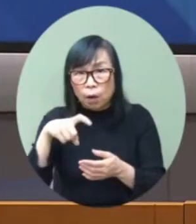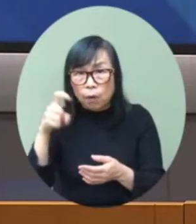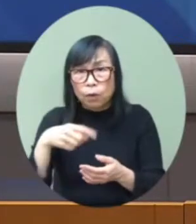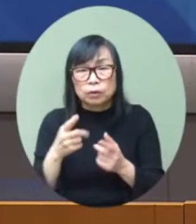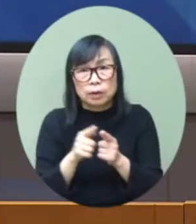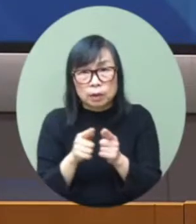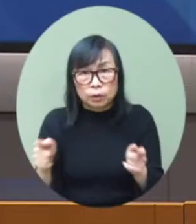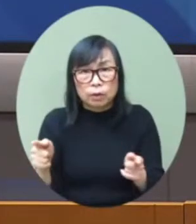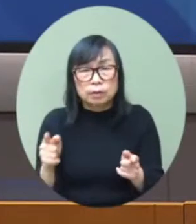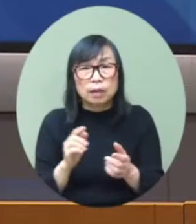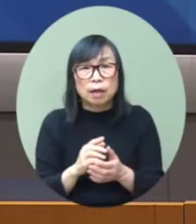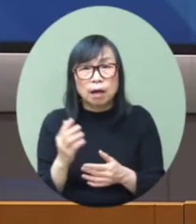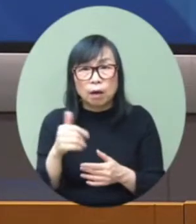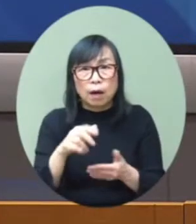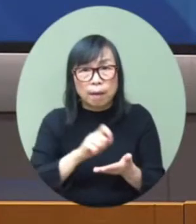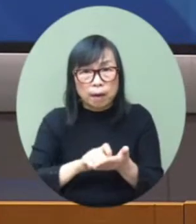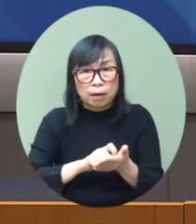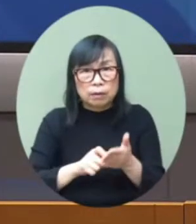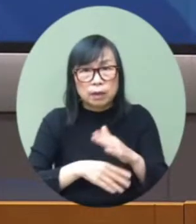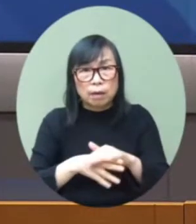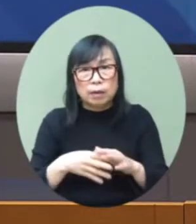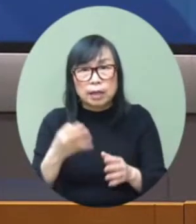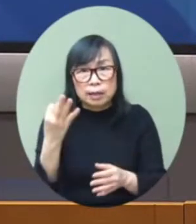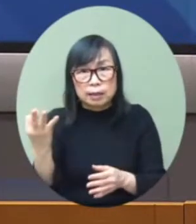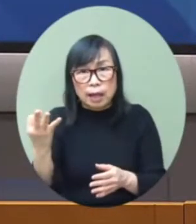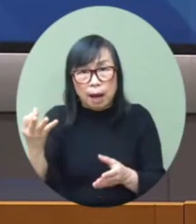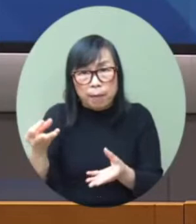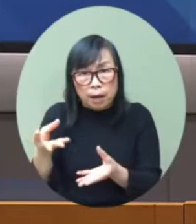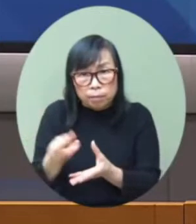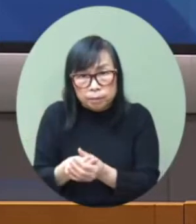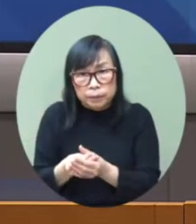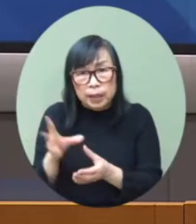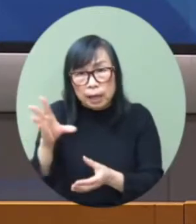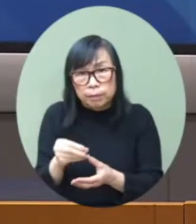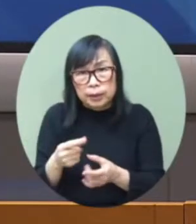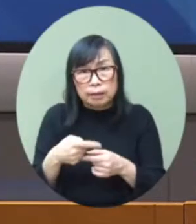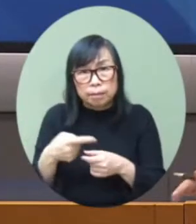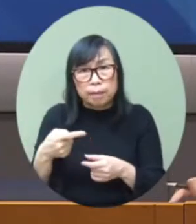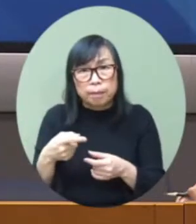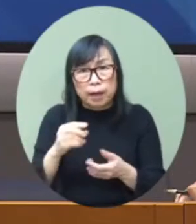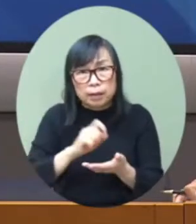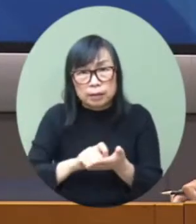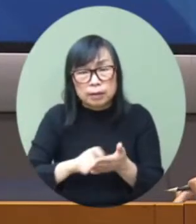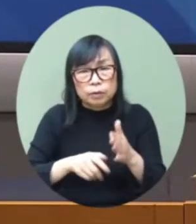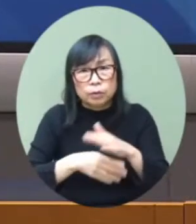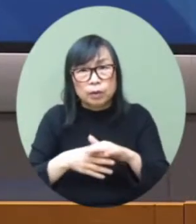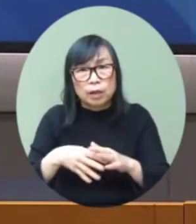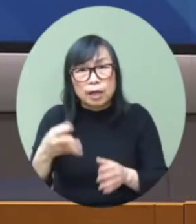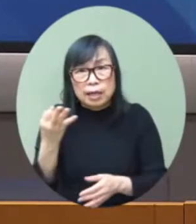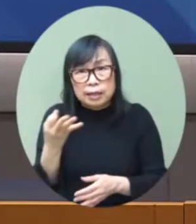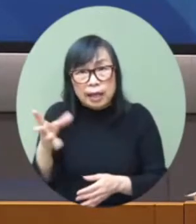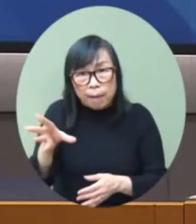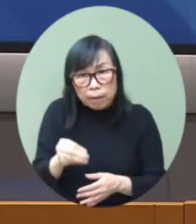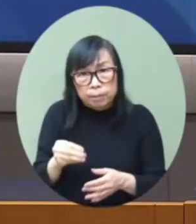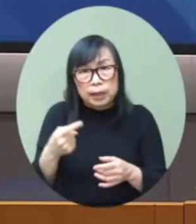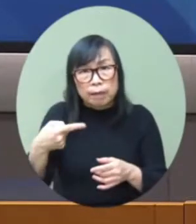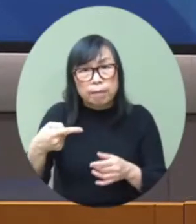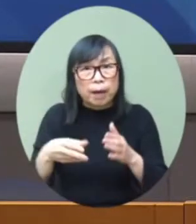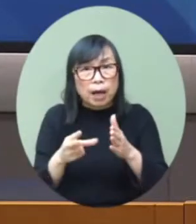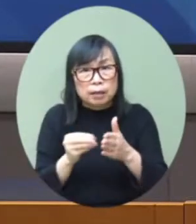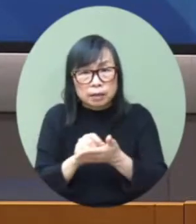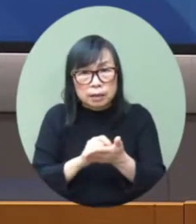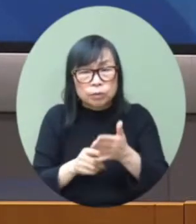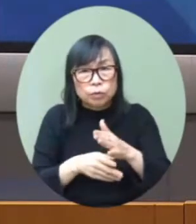On the Hong Kong Island in Wuchong Center and in Kowloon, Changsha Wan Center, we have a